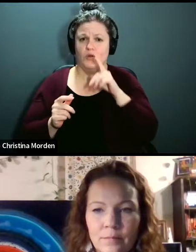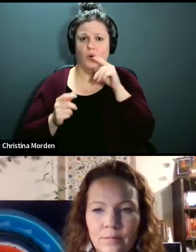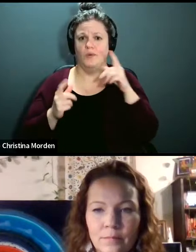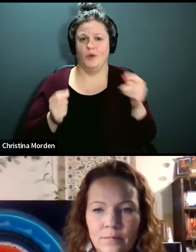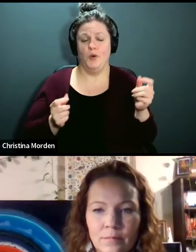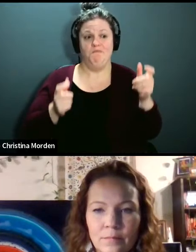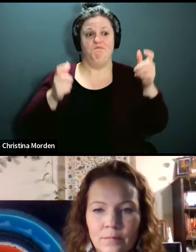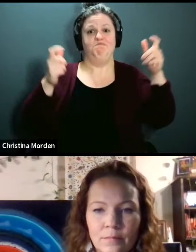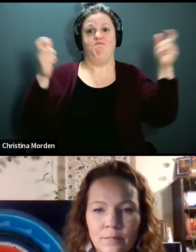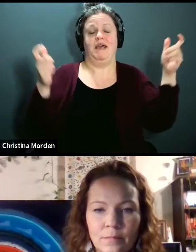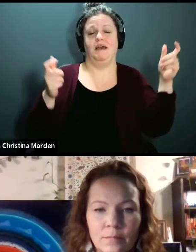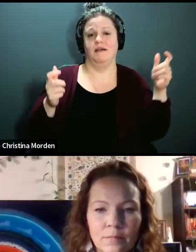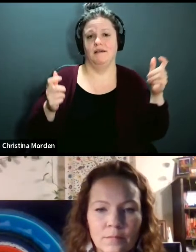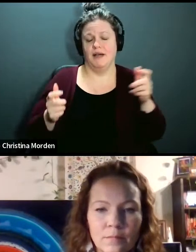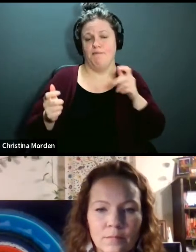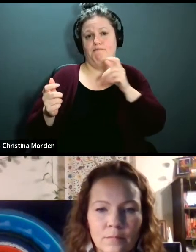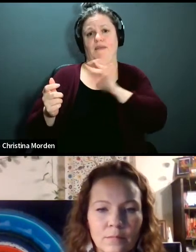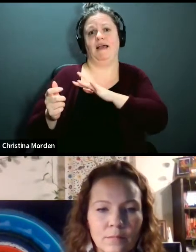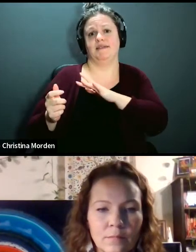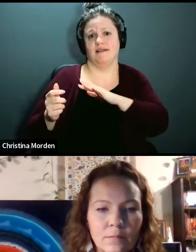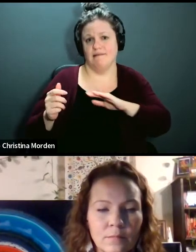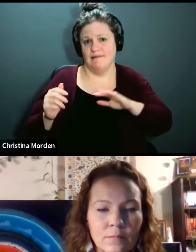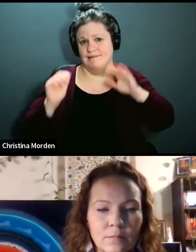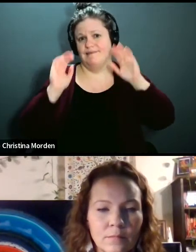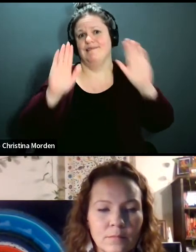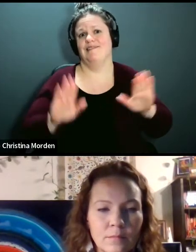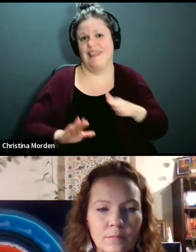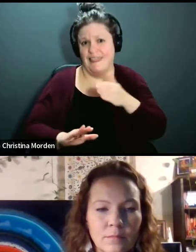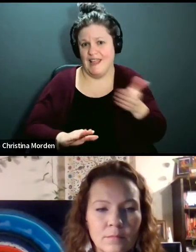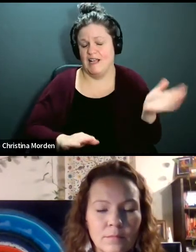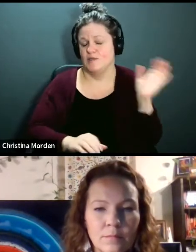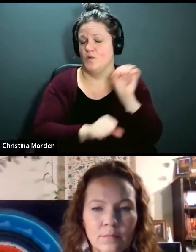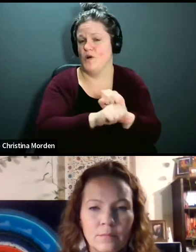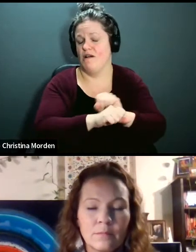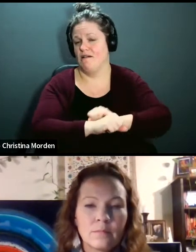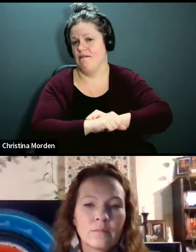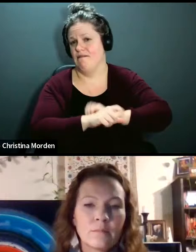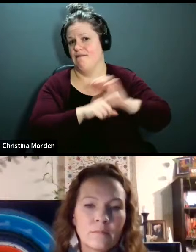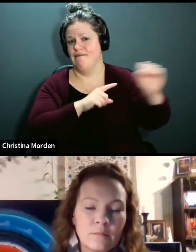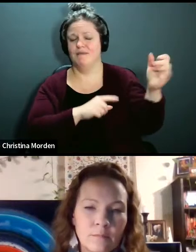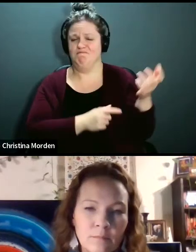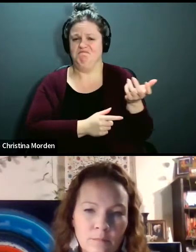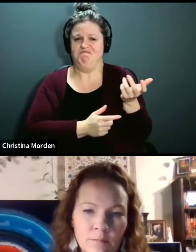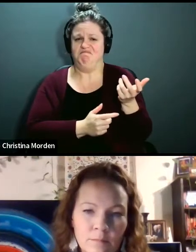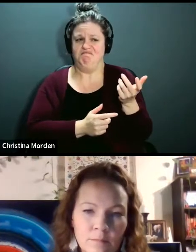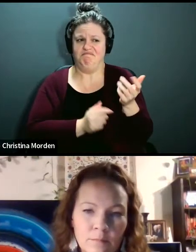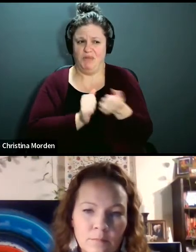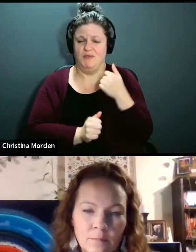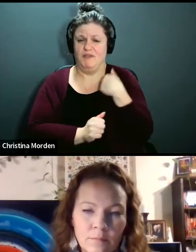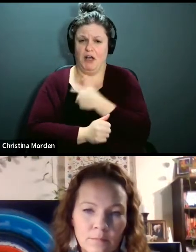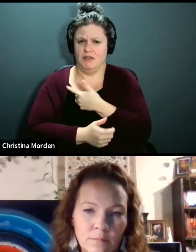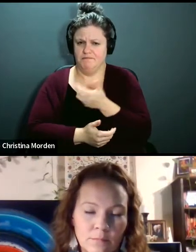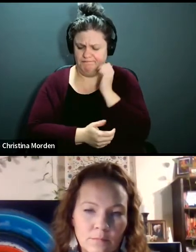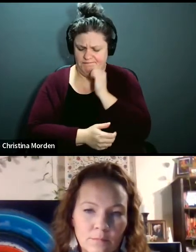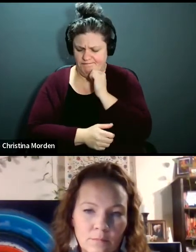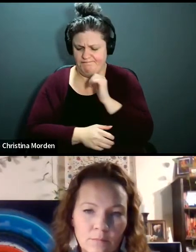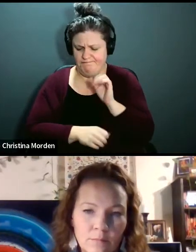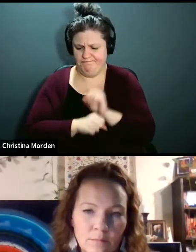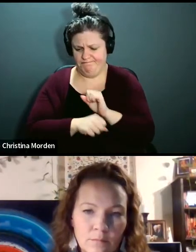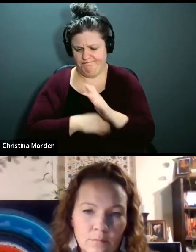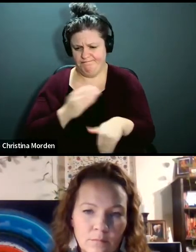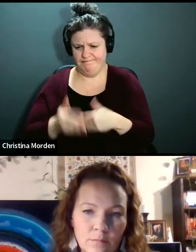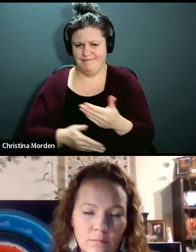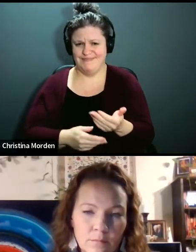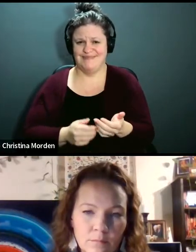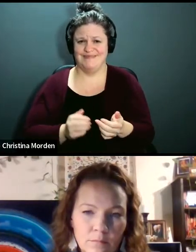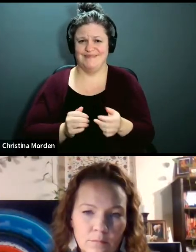an incredibly um I guess we're privileged in a way that we can we can take our